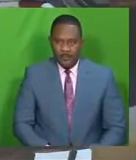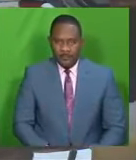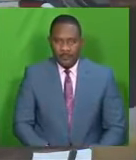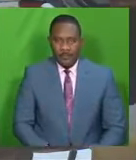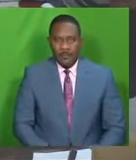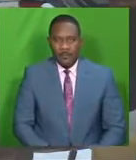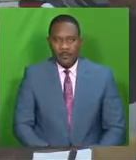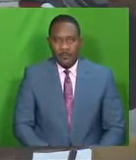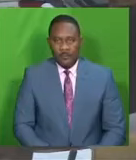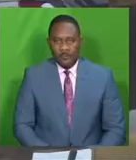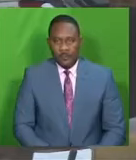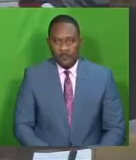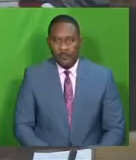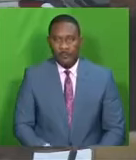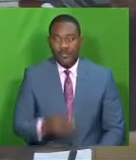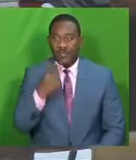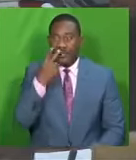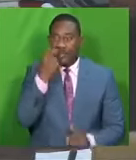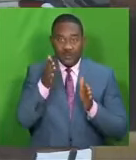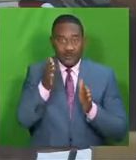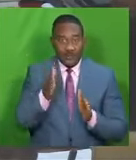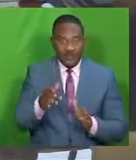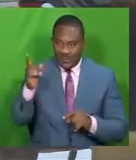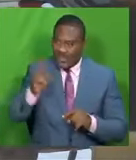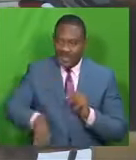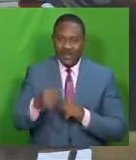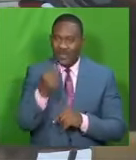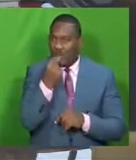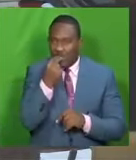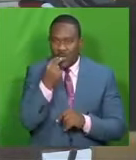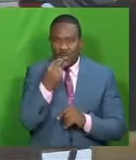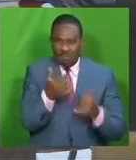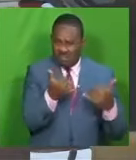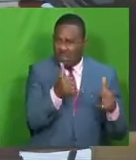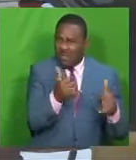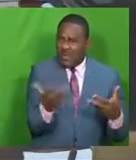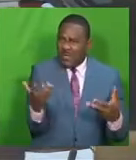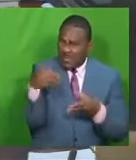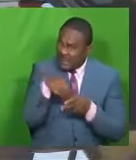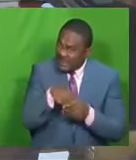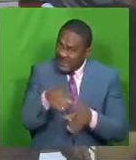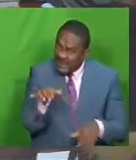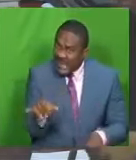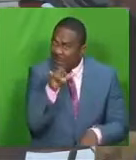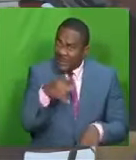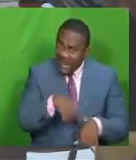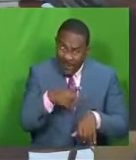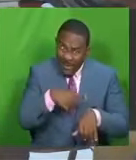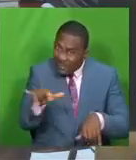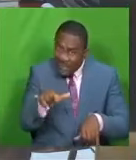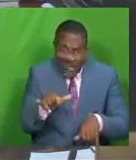said, that a speaker cannot be a referee and a player at the same time.